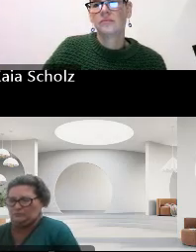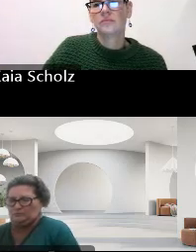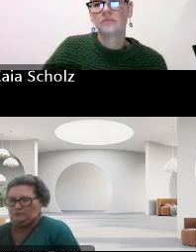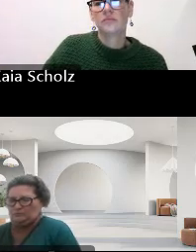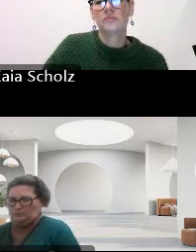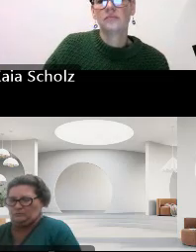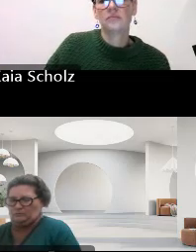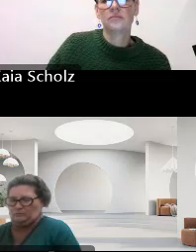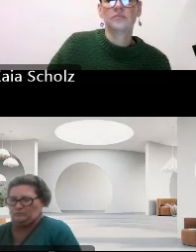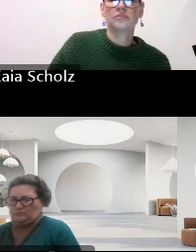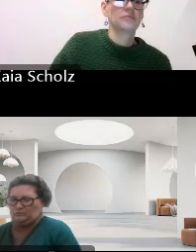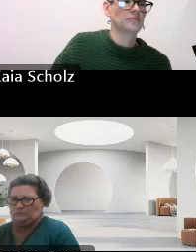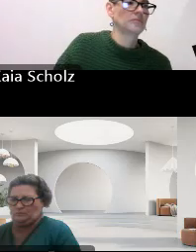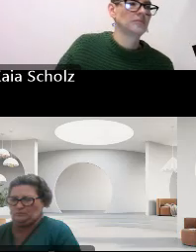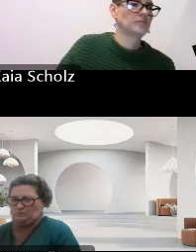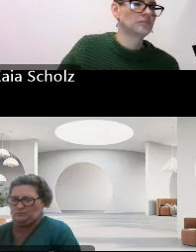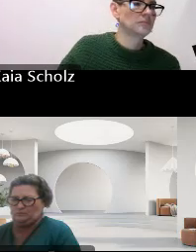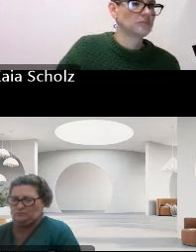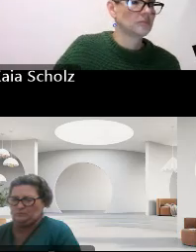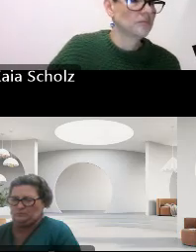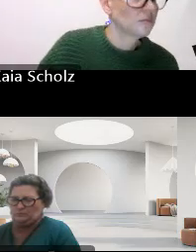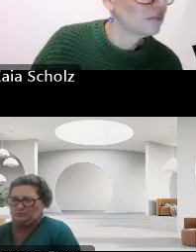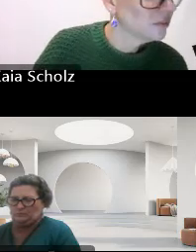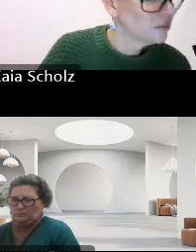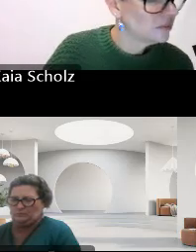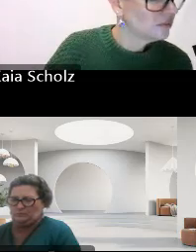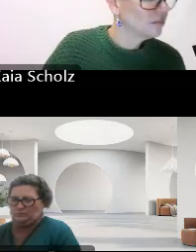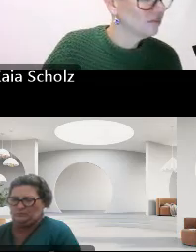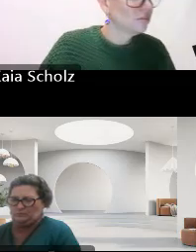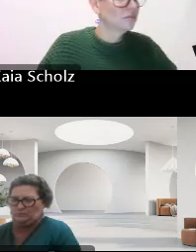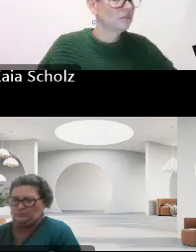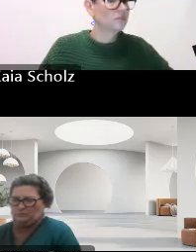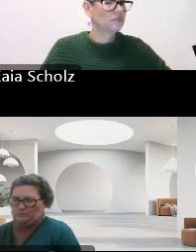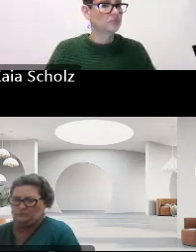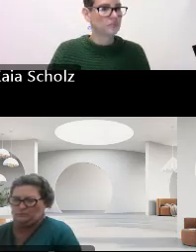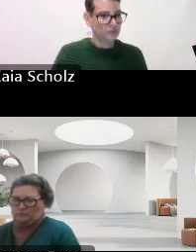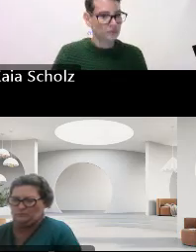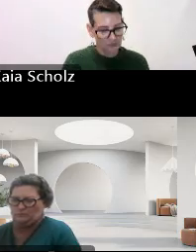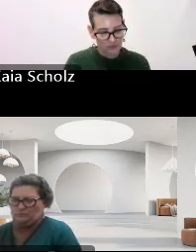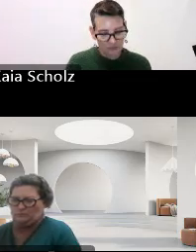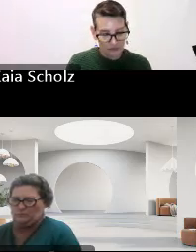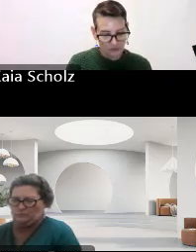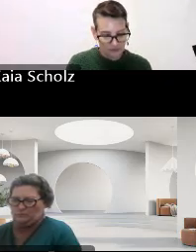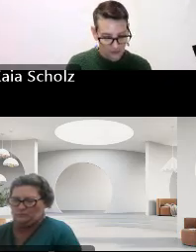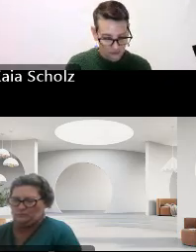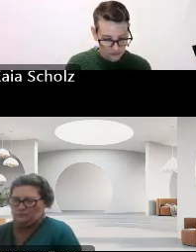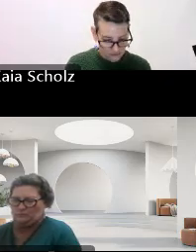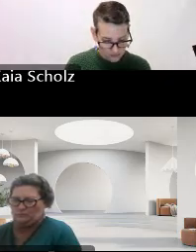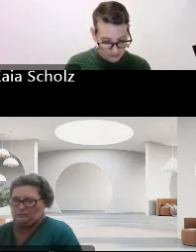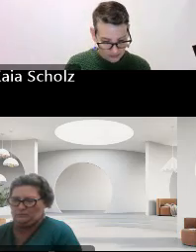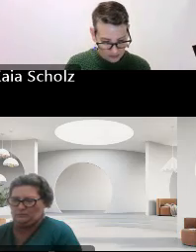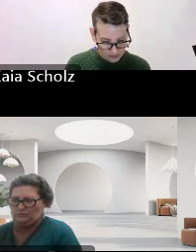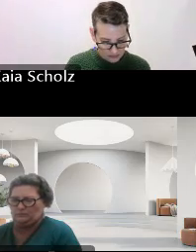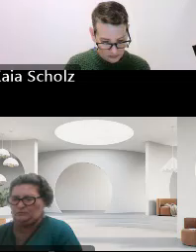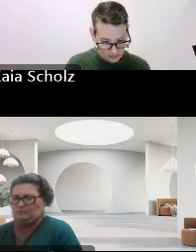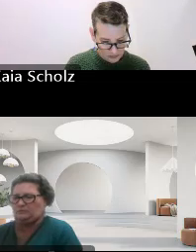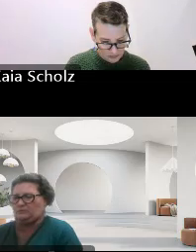have you join us today. All right. So today we're going to kind of go through